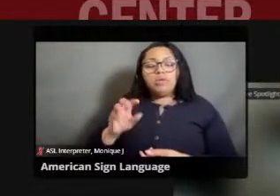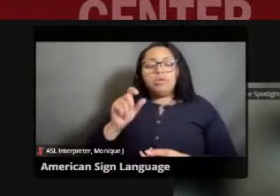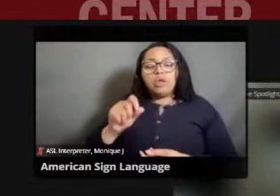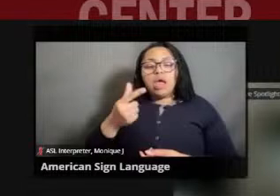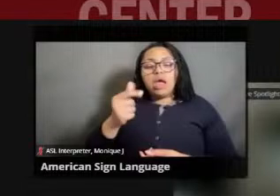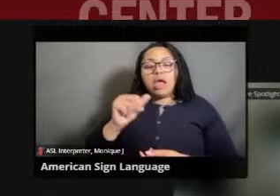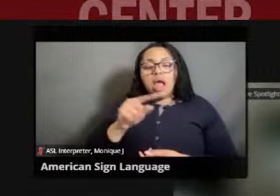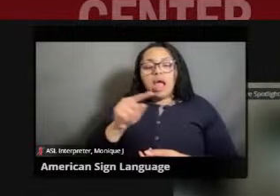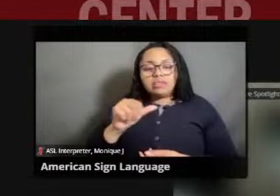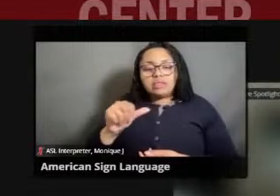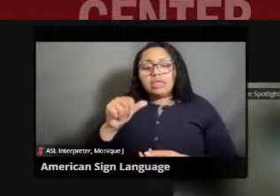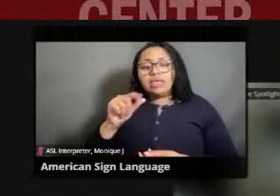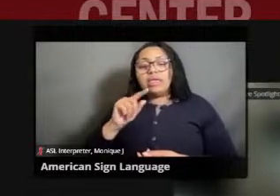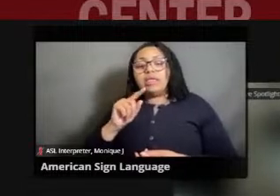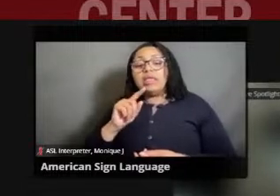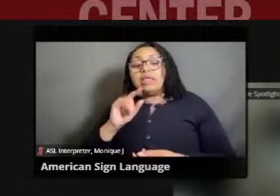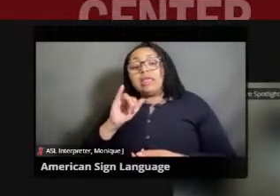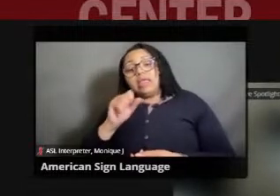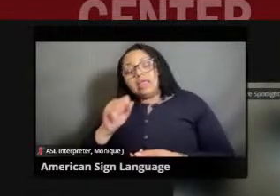www.gazaispalestine.com/protest.